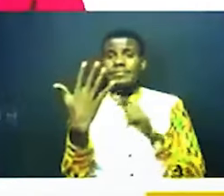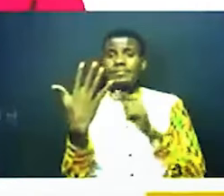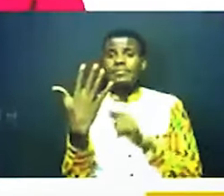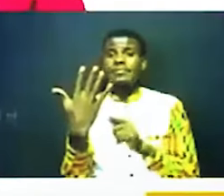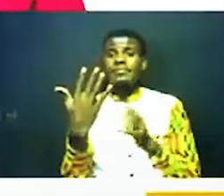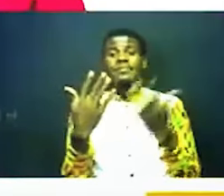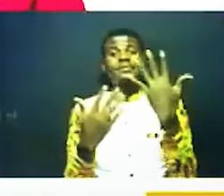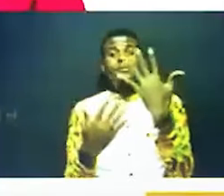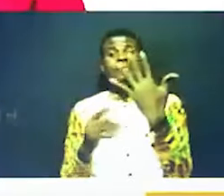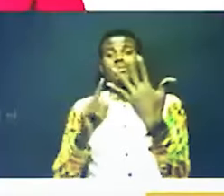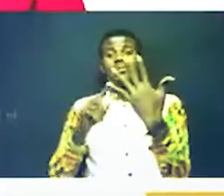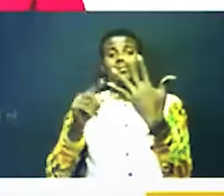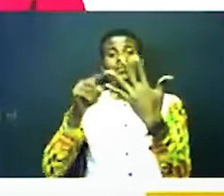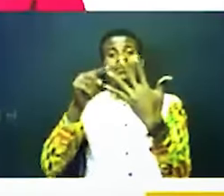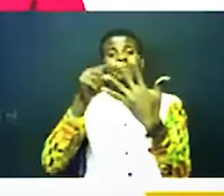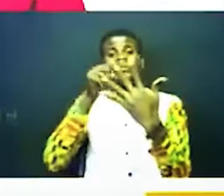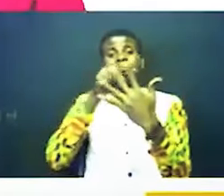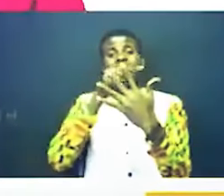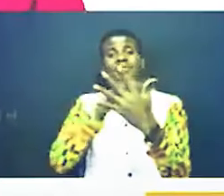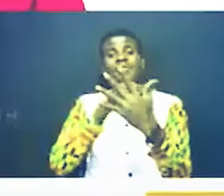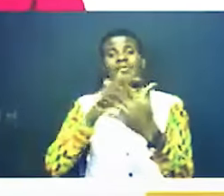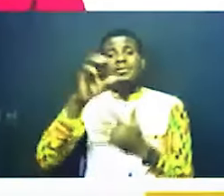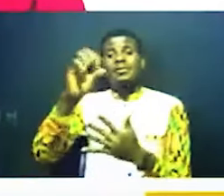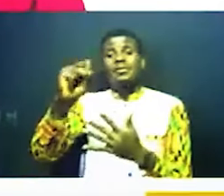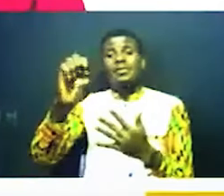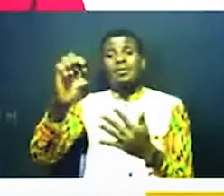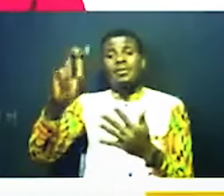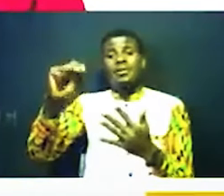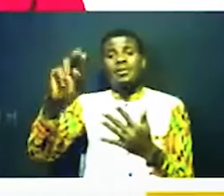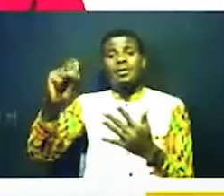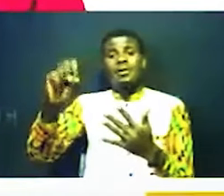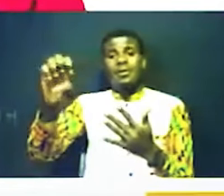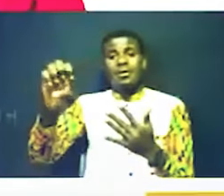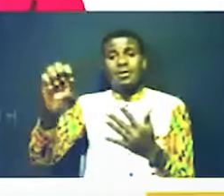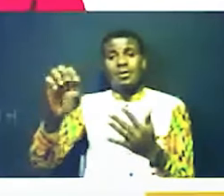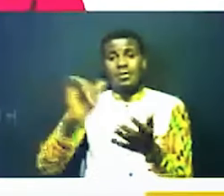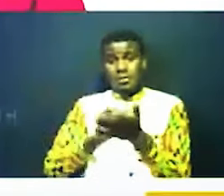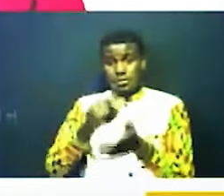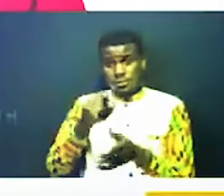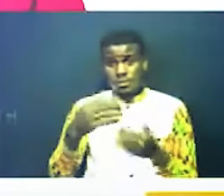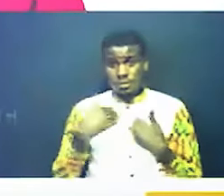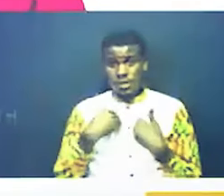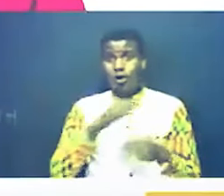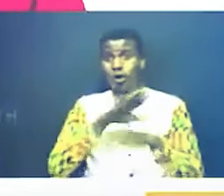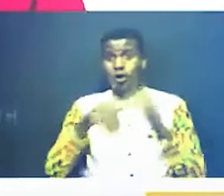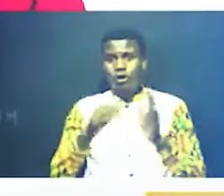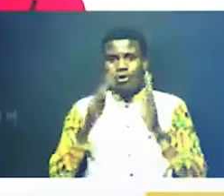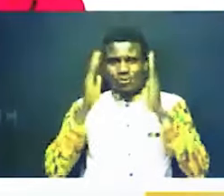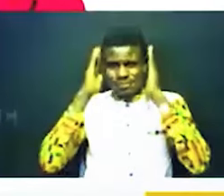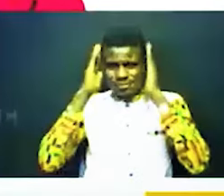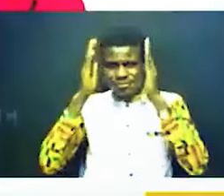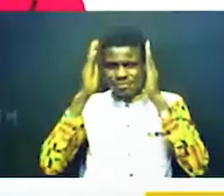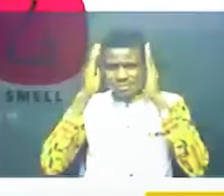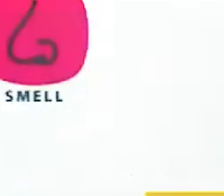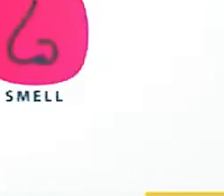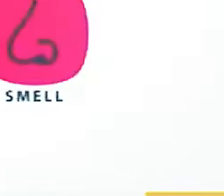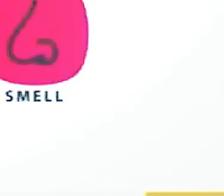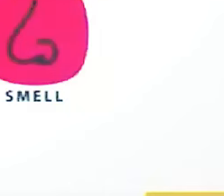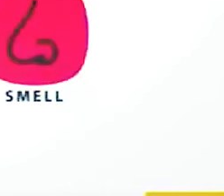are gazed into the human heart. Most especially, the